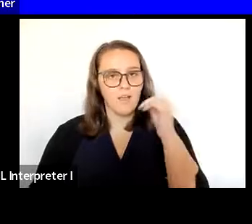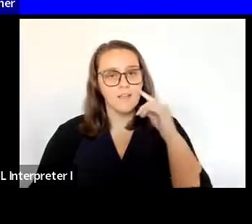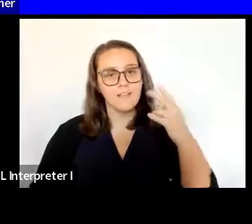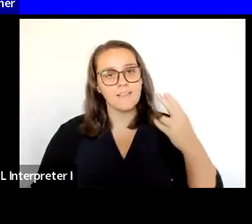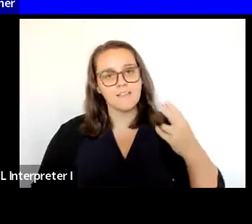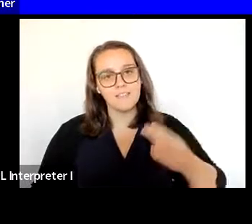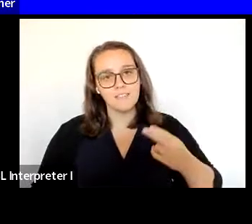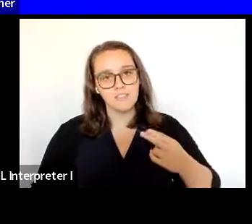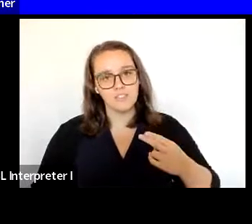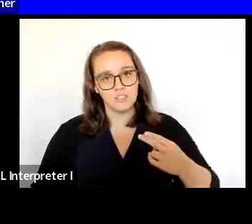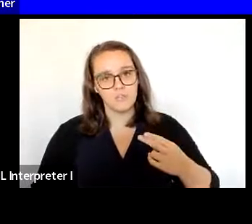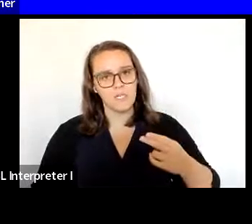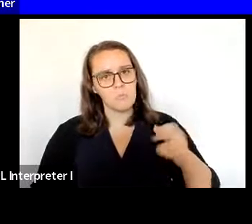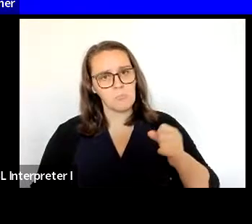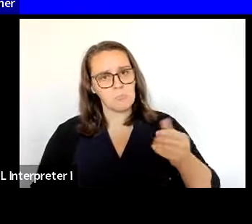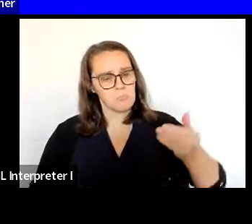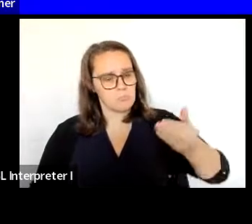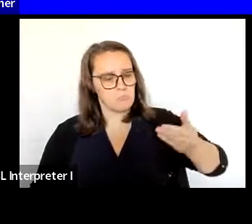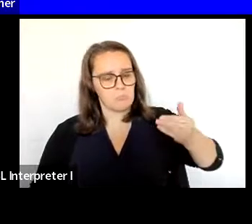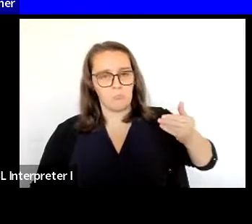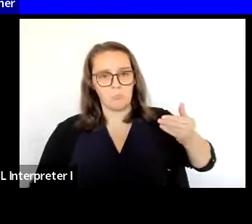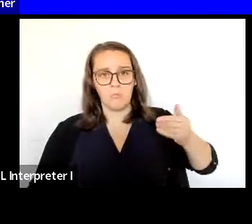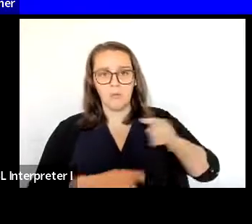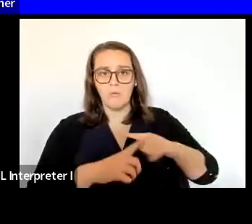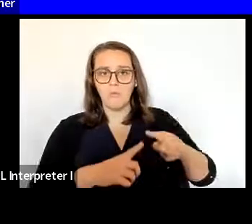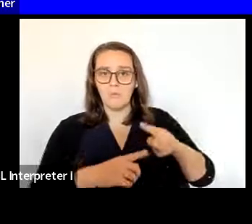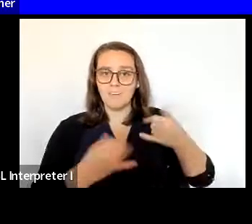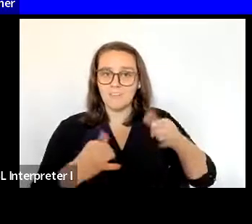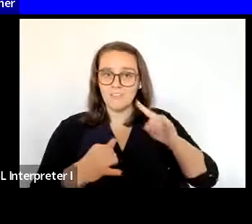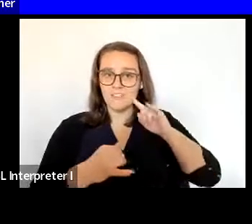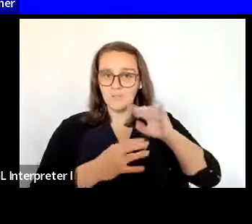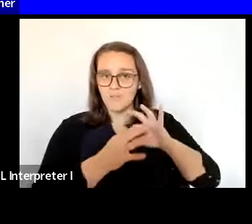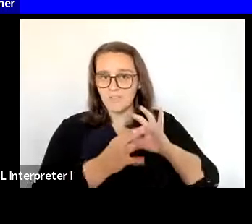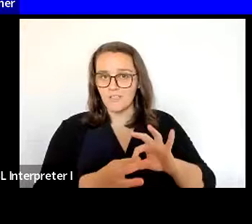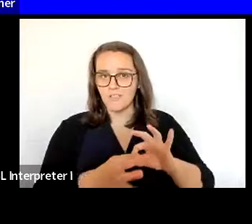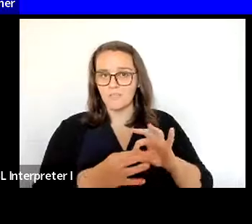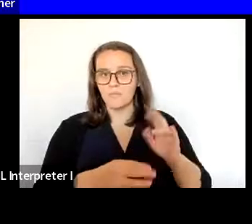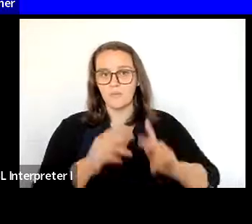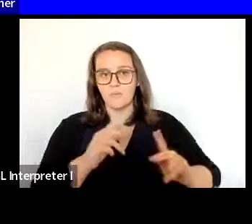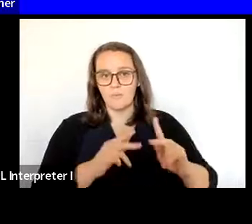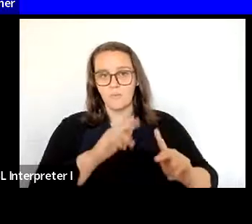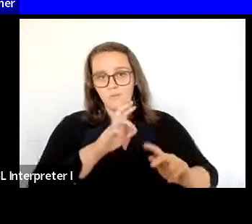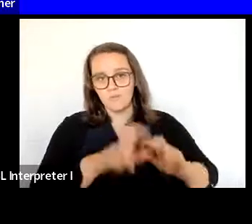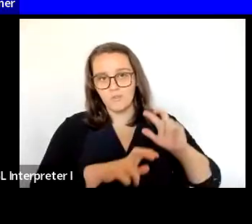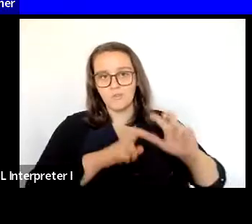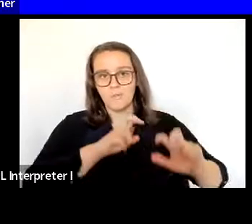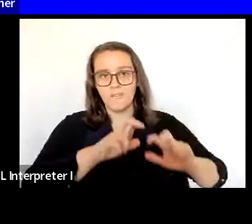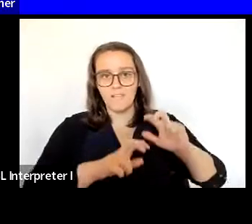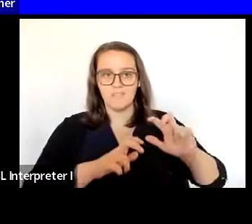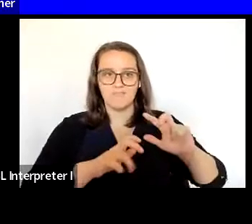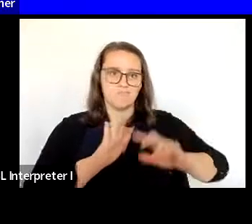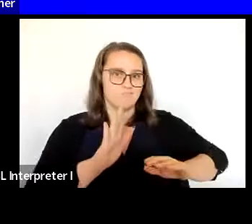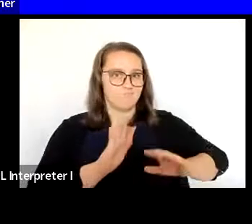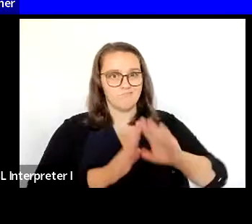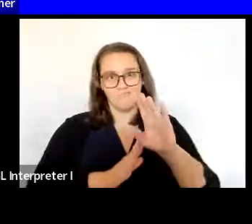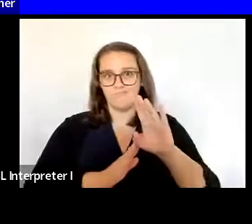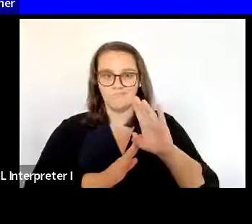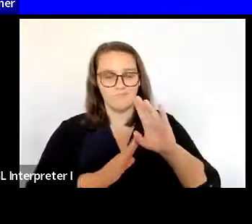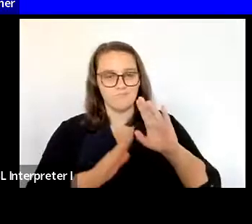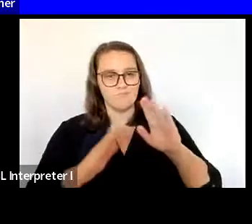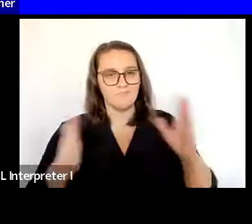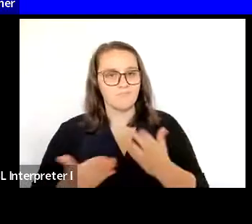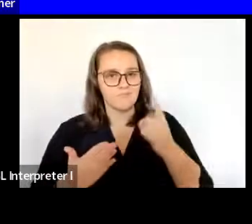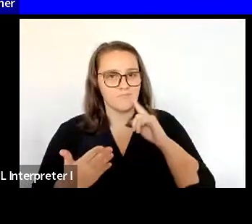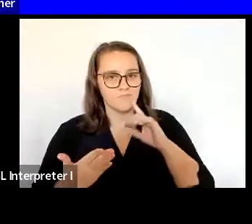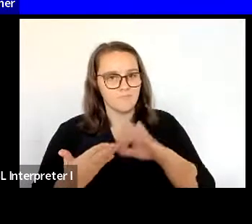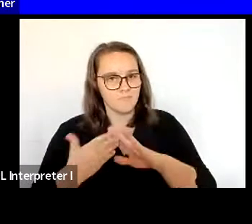relates to those persons who have contributed stellarly to the community. So thank you.